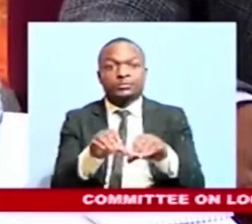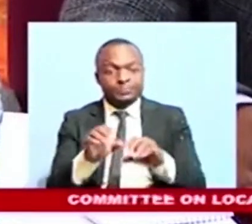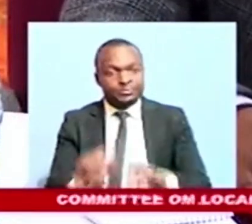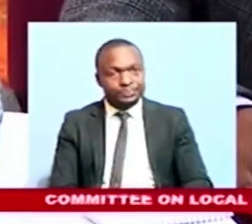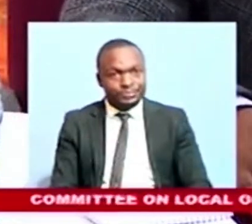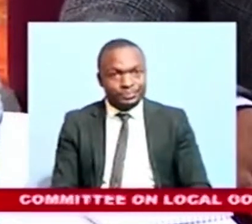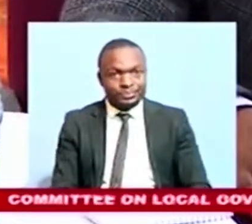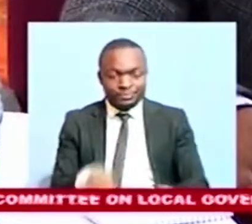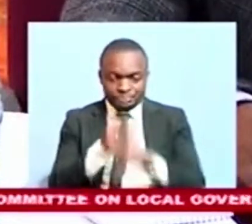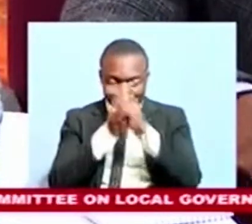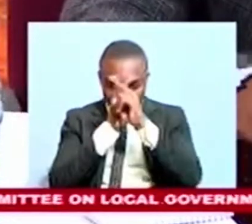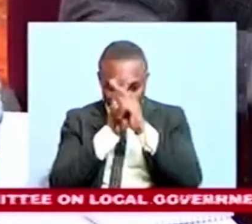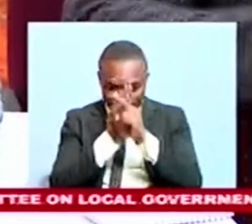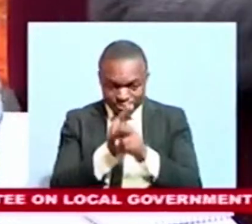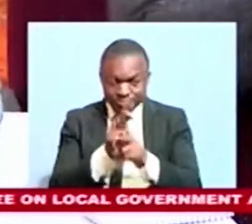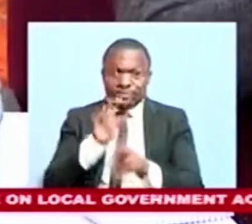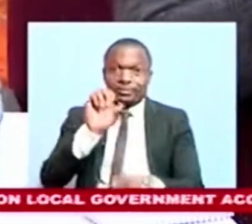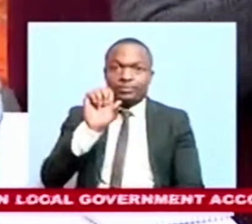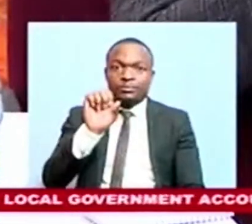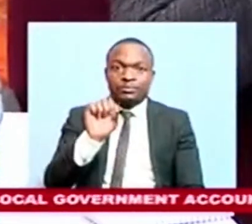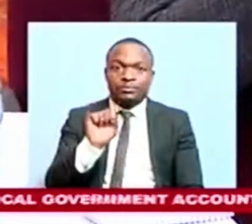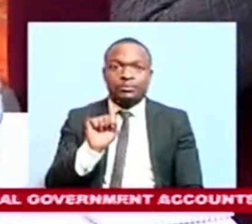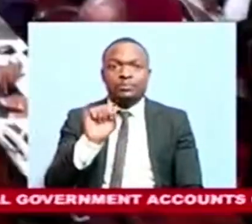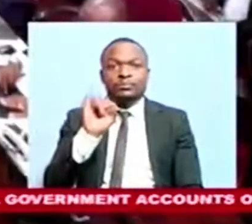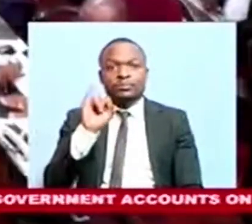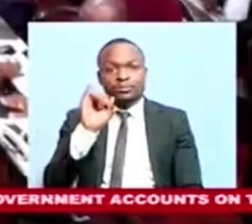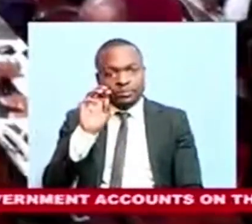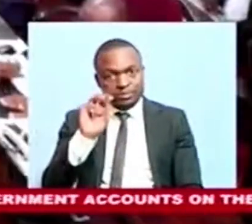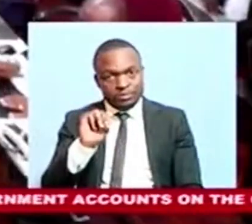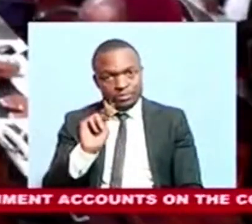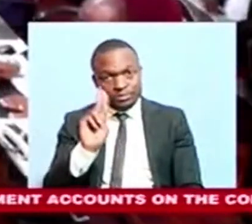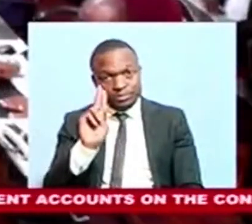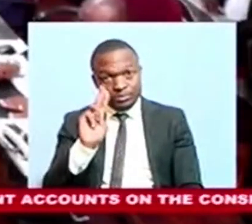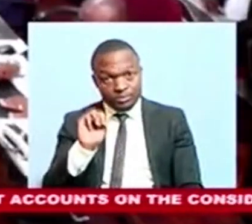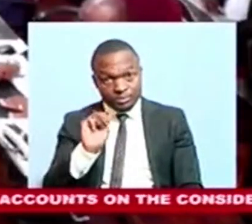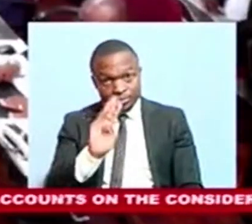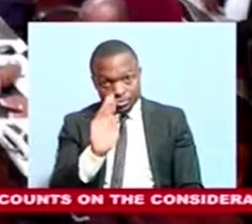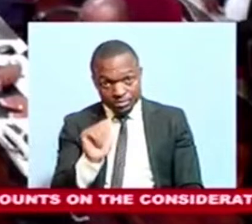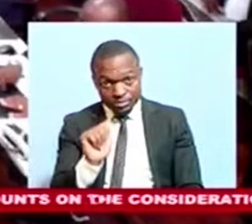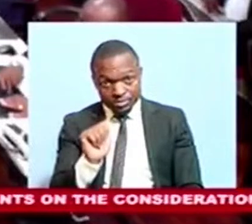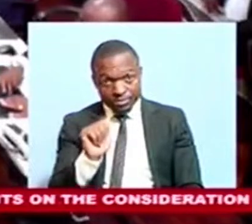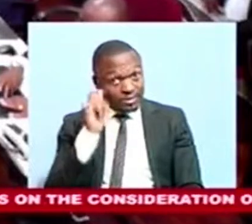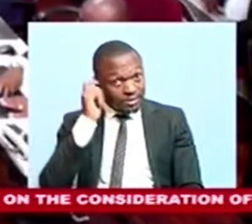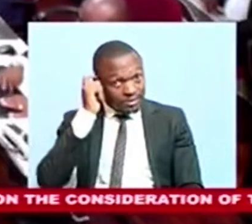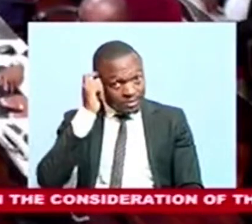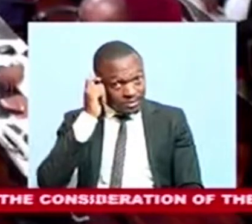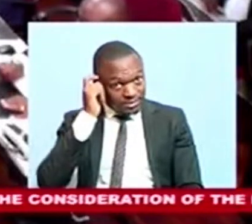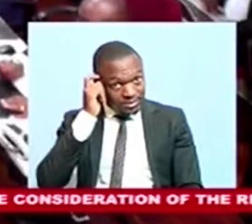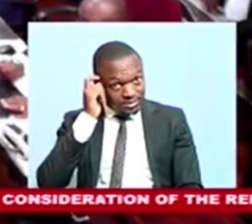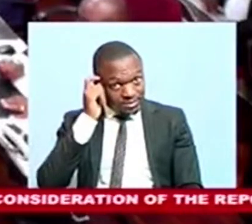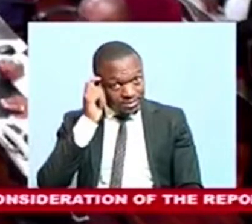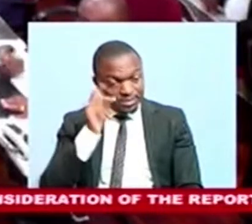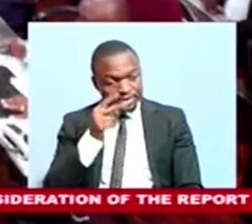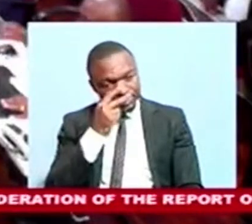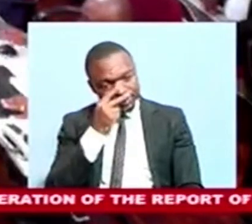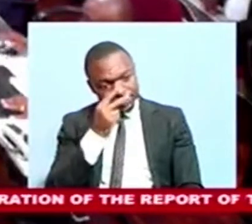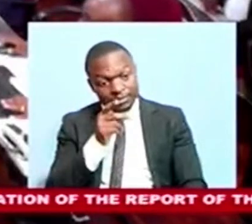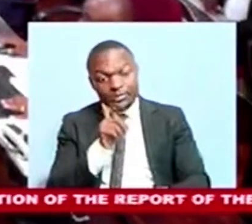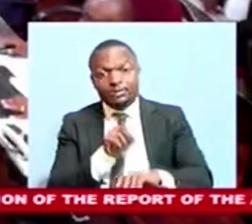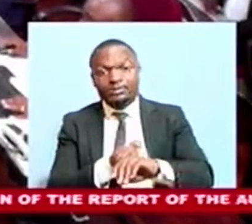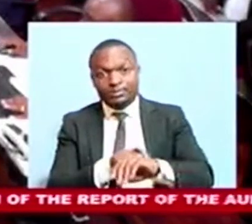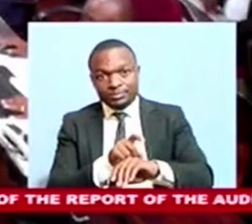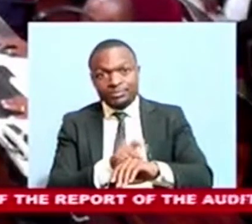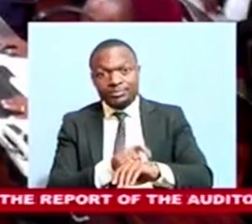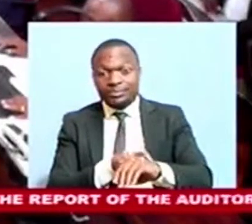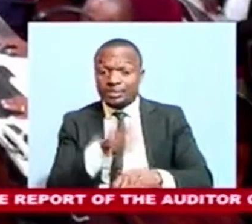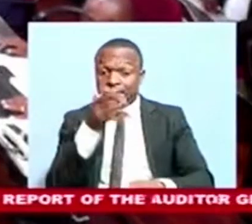Yes, Honorable Simamba. I think I was just looking at time.